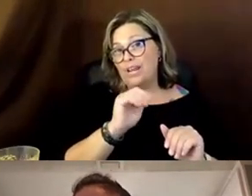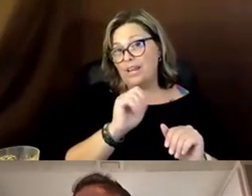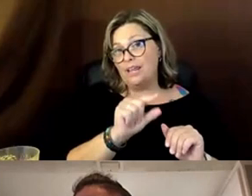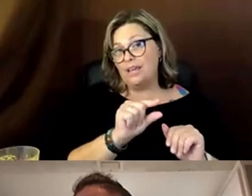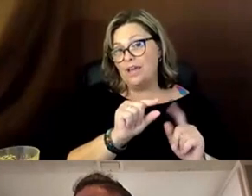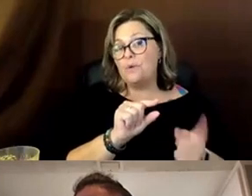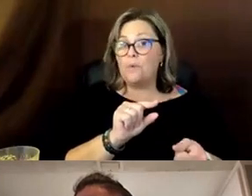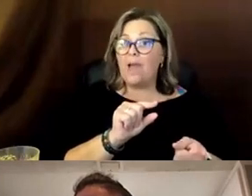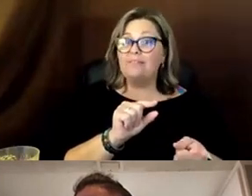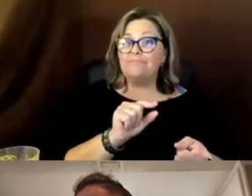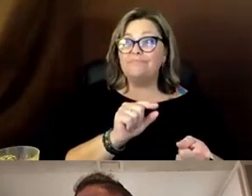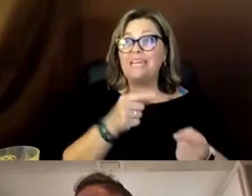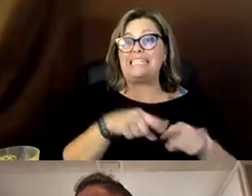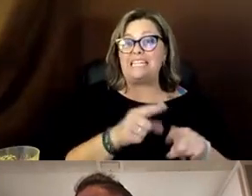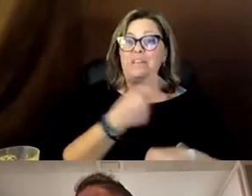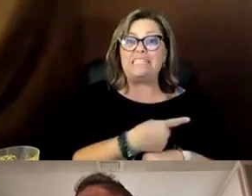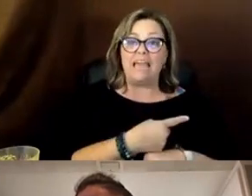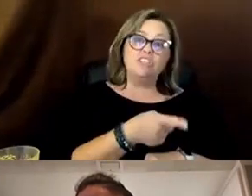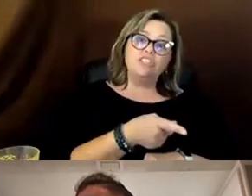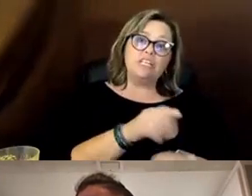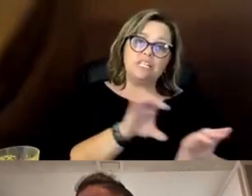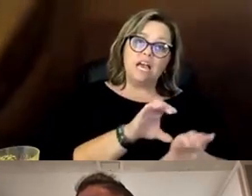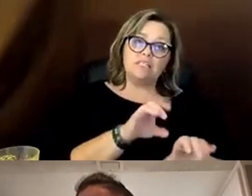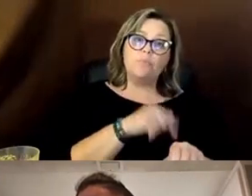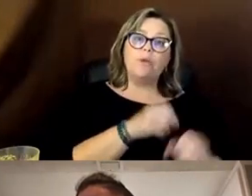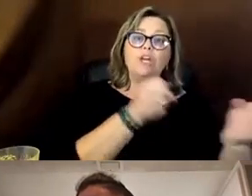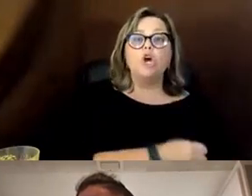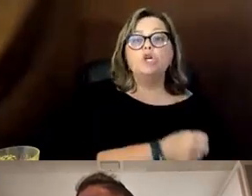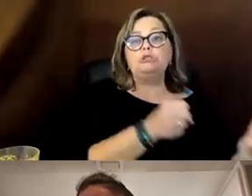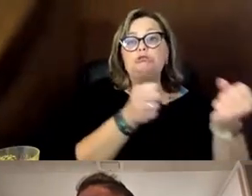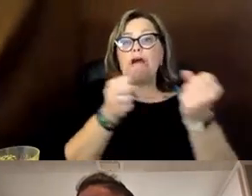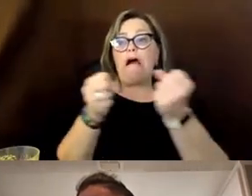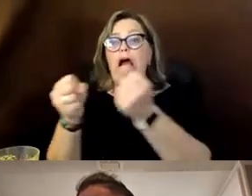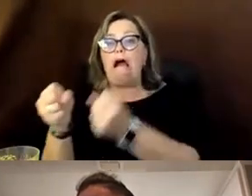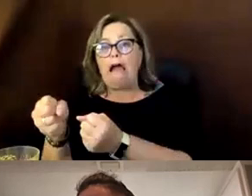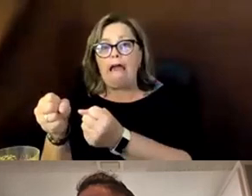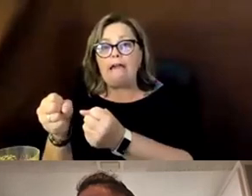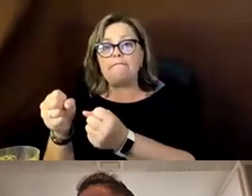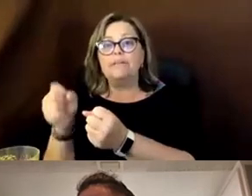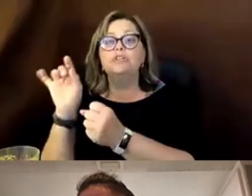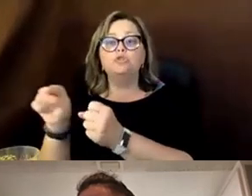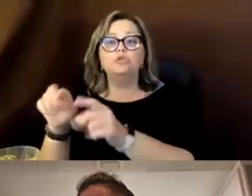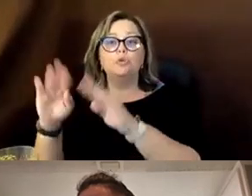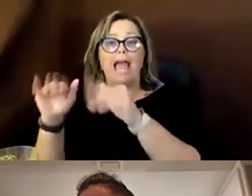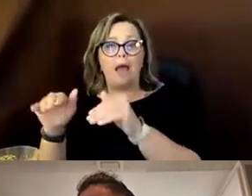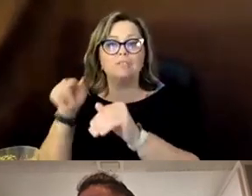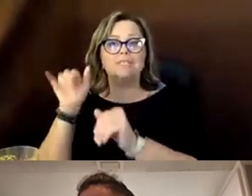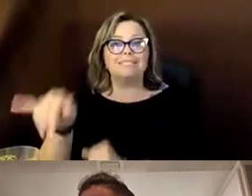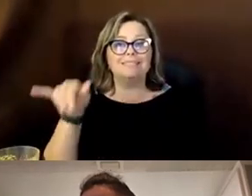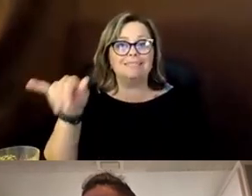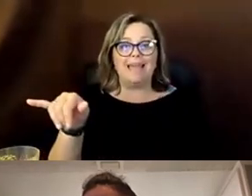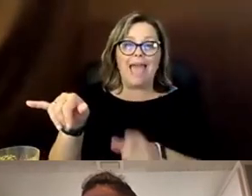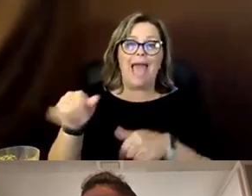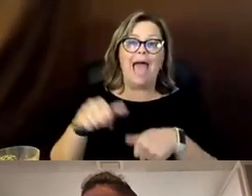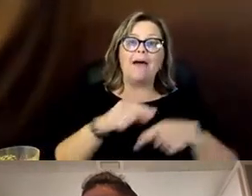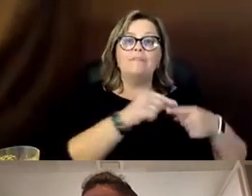her over to Corning so she can stay at her house during the day. And we have a caregiver come